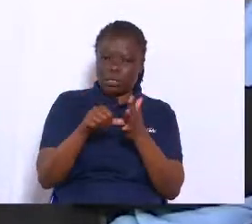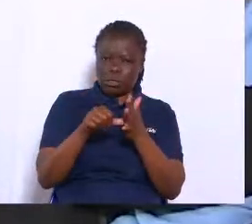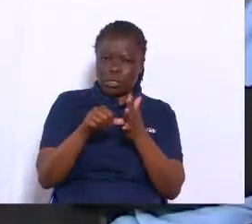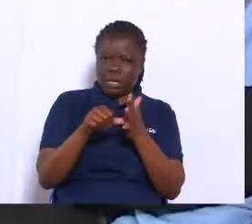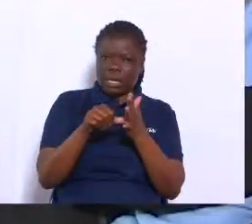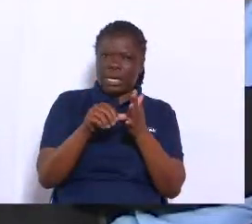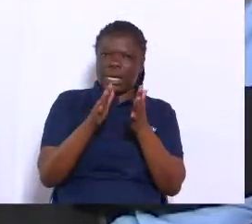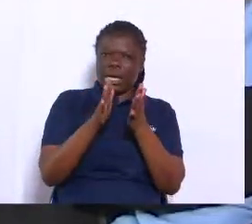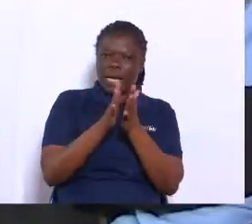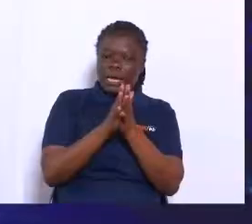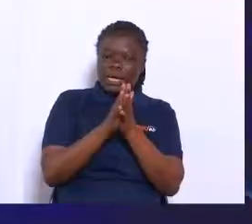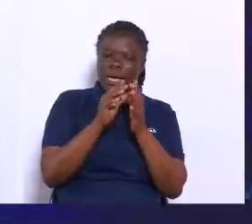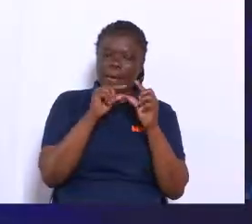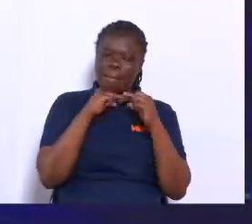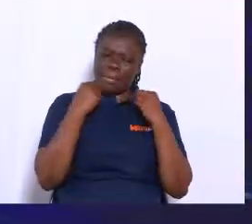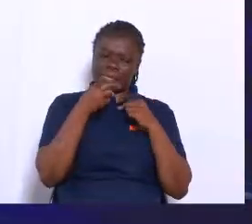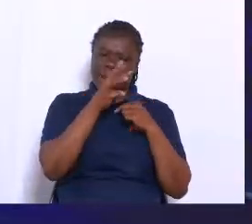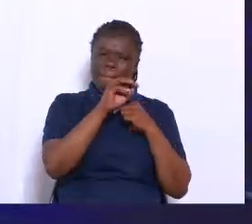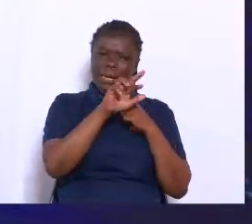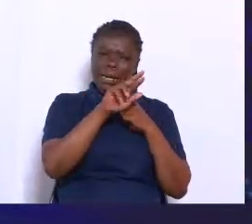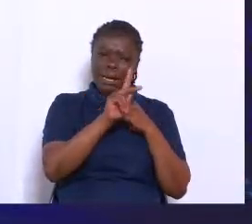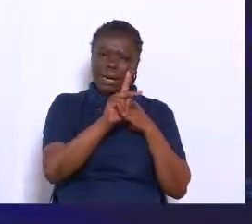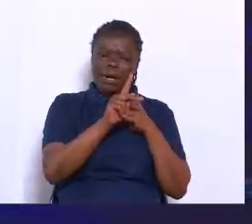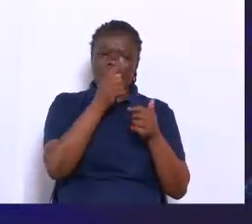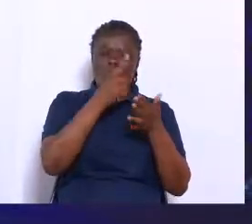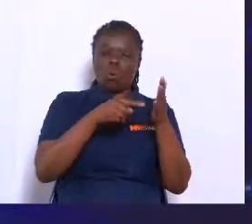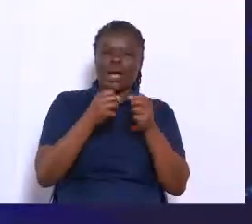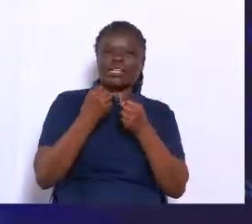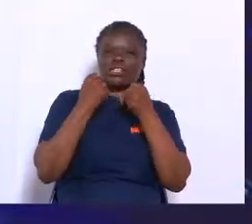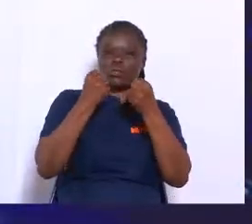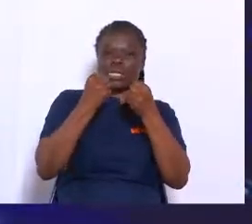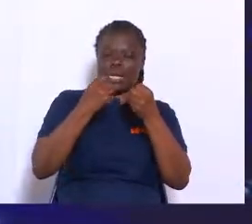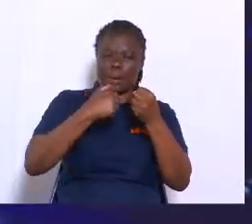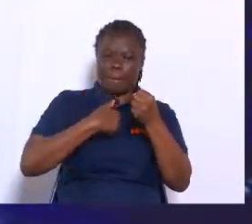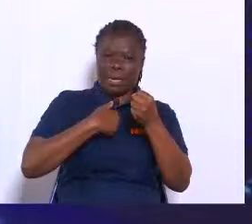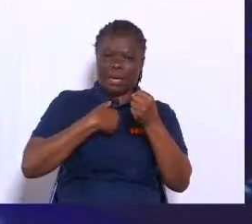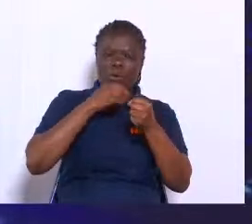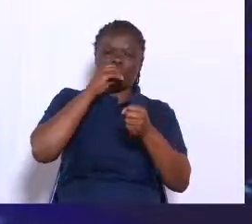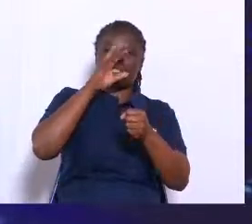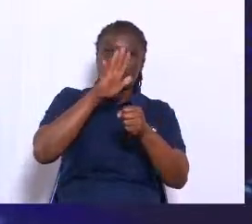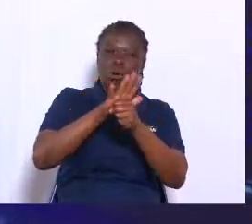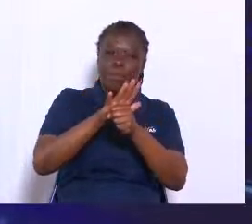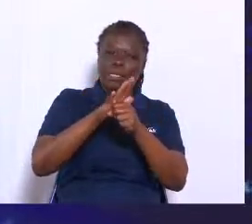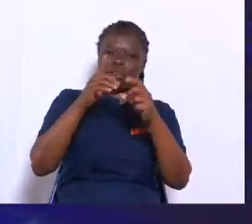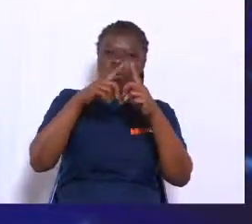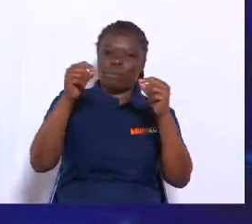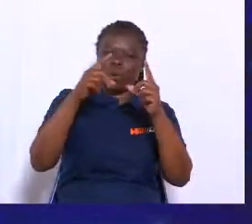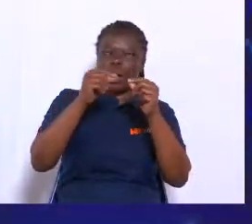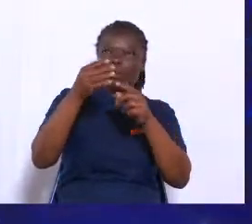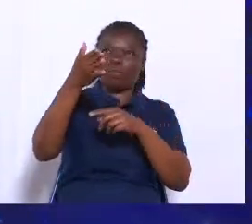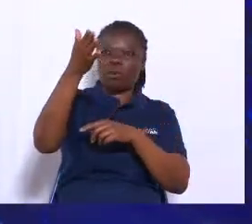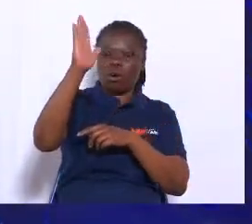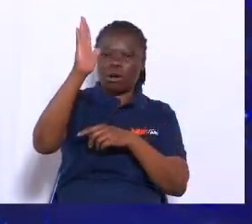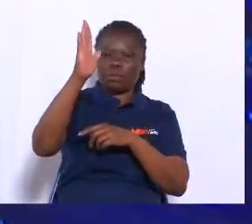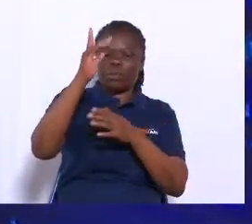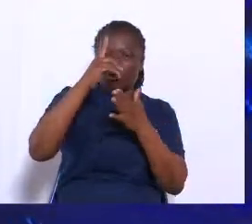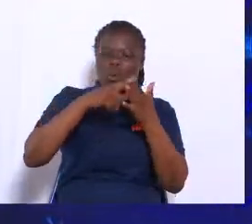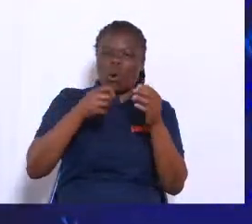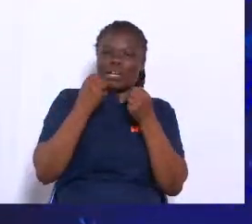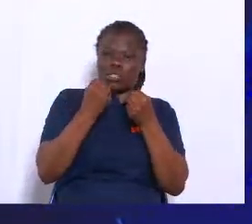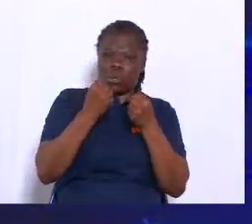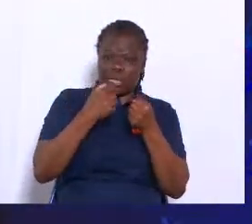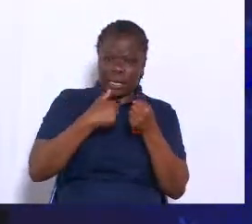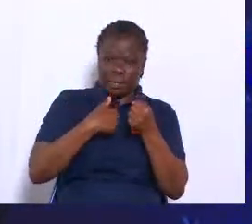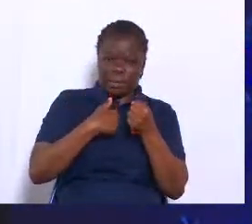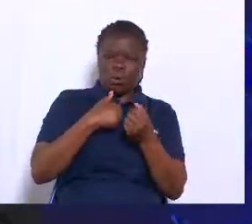said, Pastor Mark, what strengthened me were the promises of the Word of God. What strengthened me